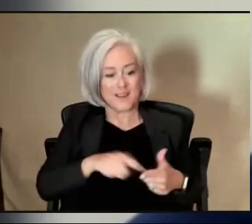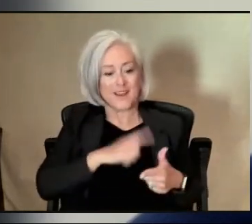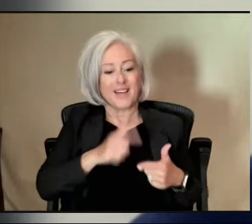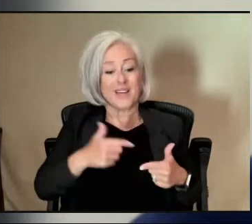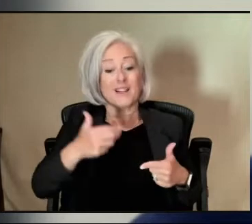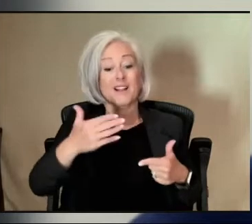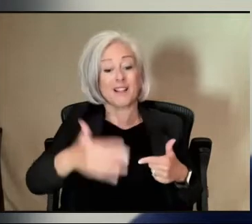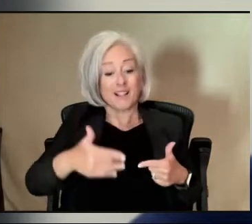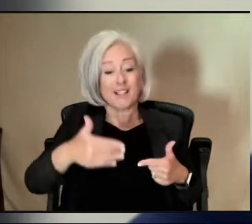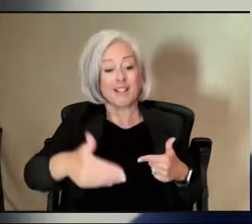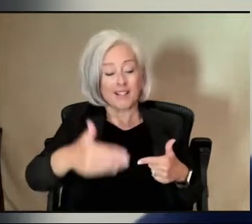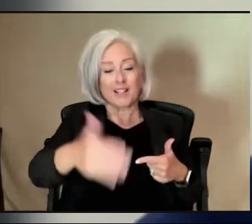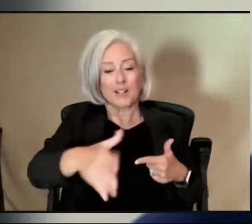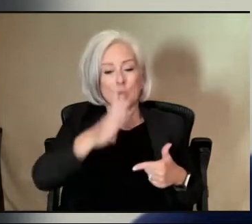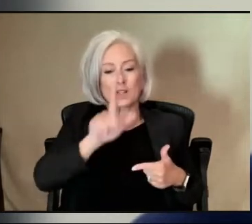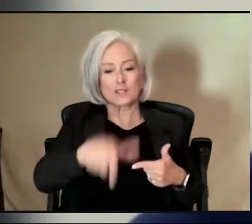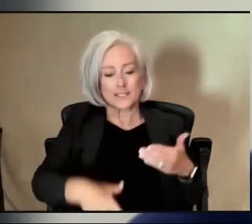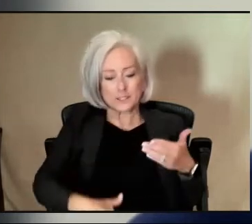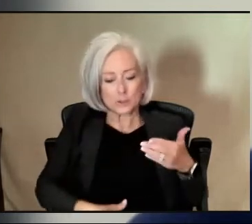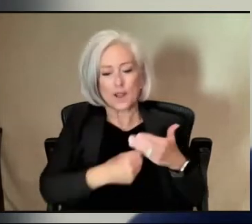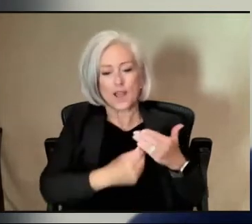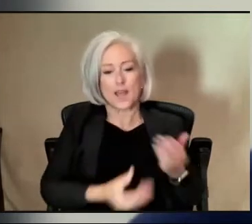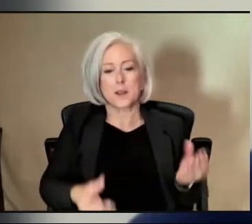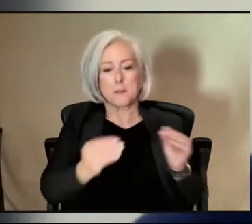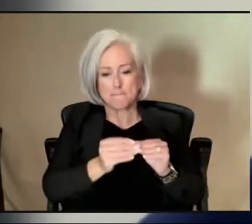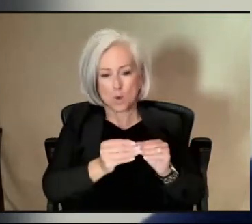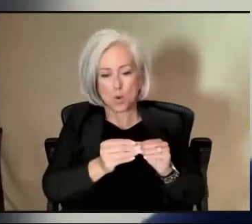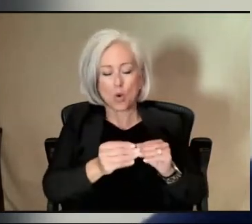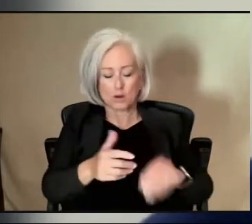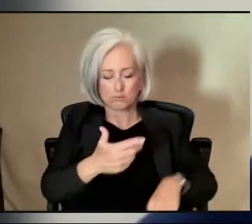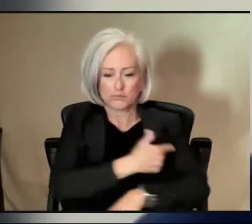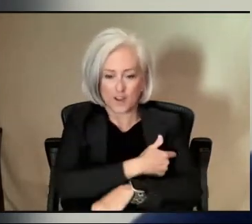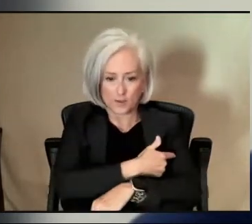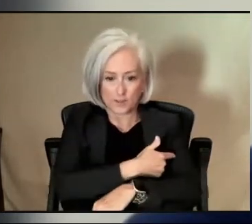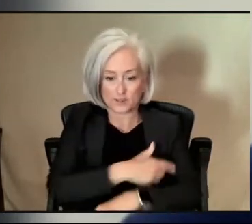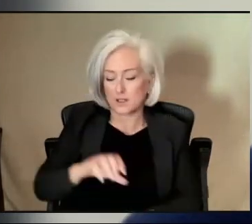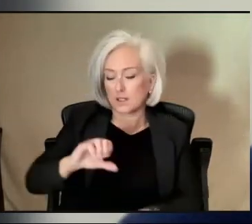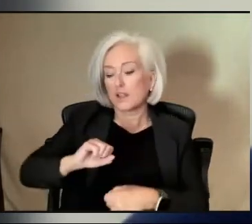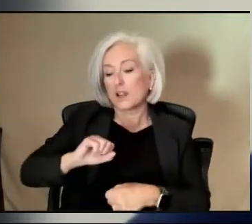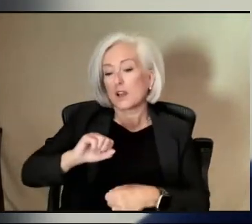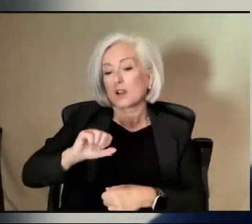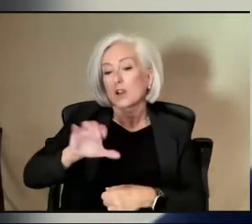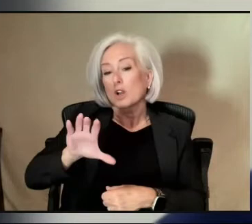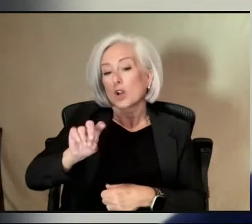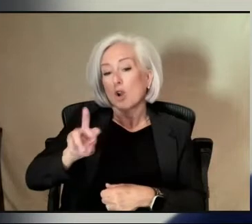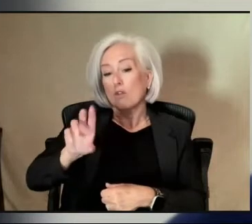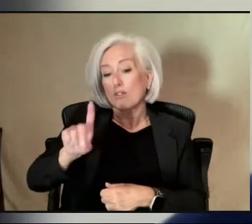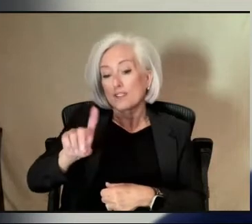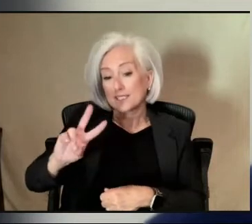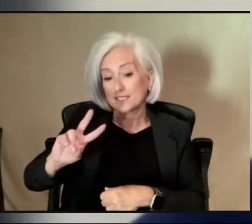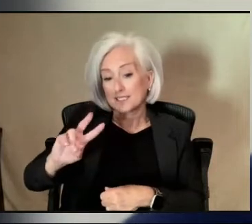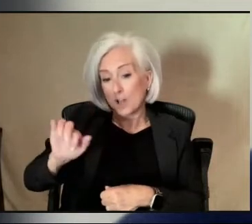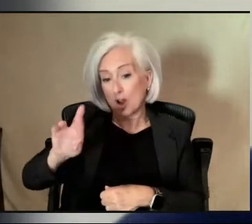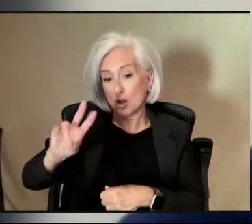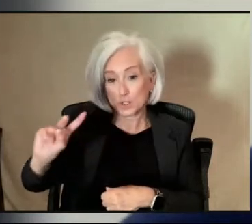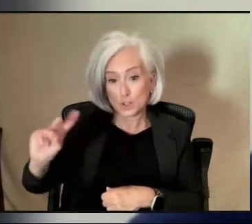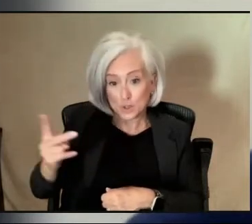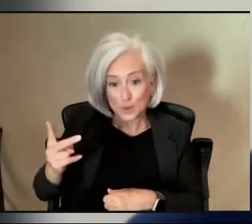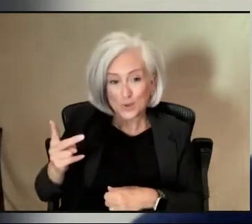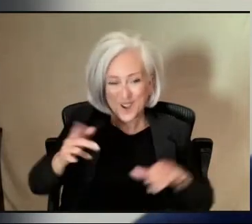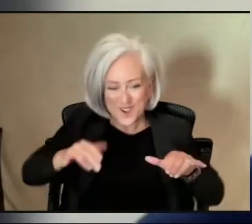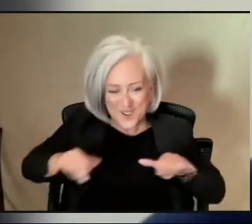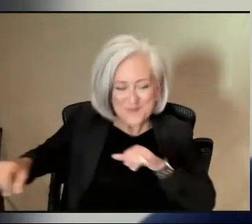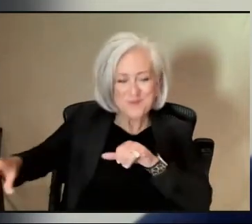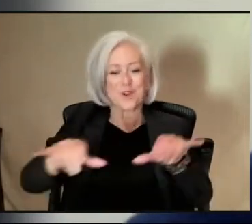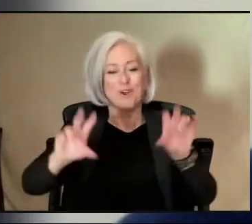we found out with SARS-CoV-2 that it's a new enough virus that we're all children in a way, and we're going to do the same